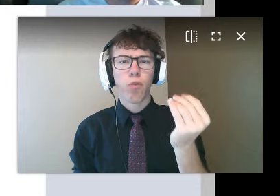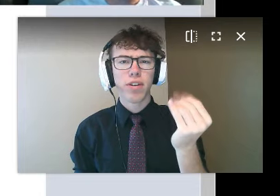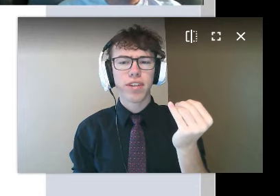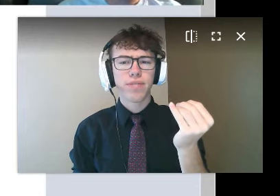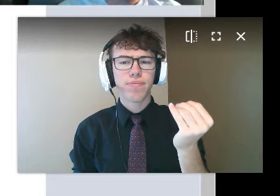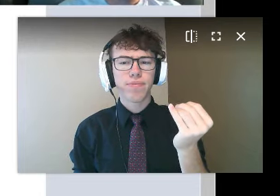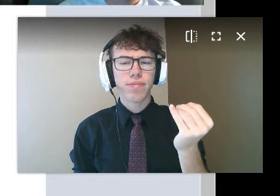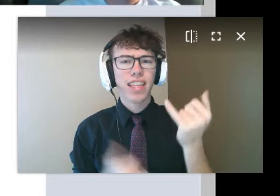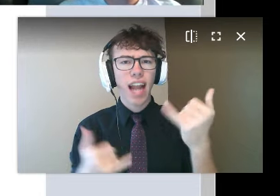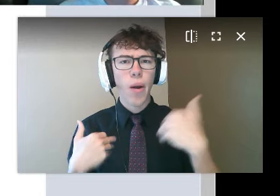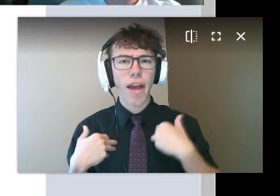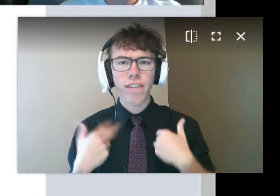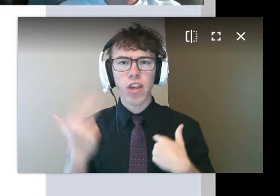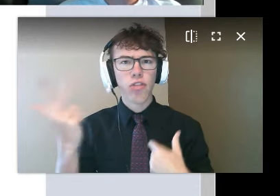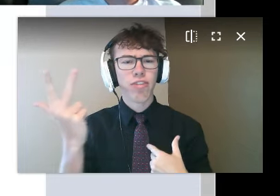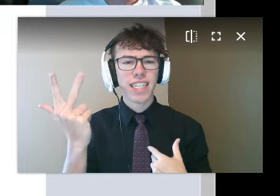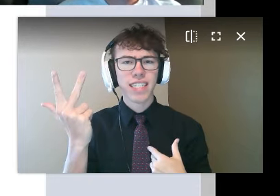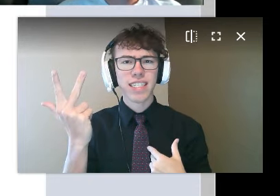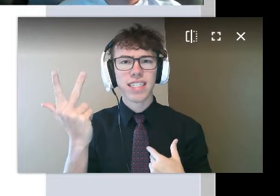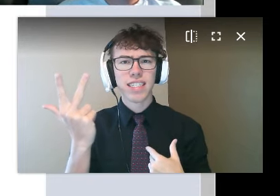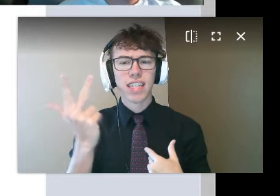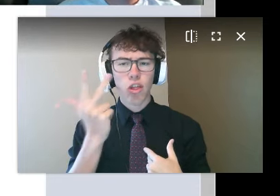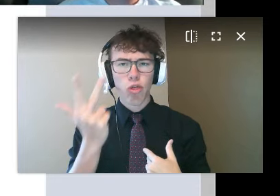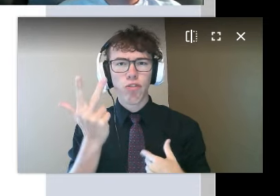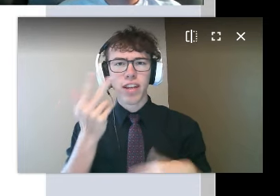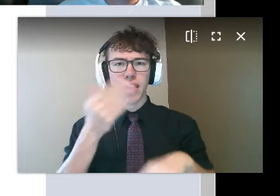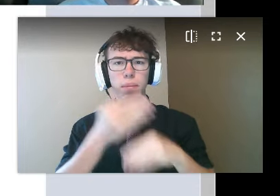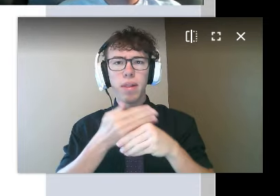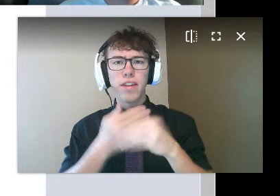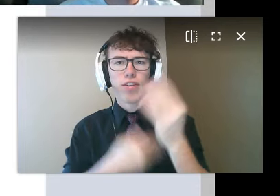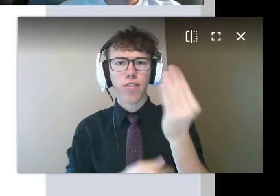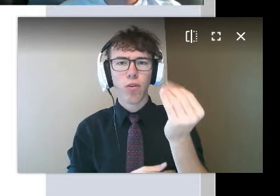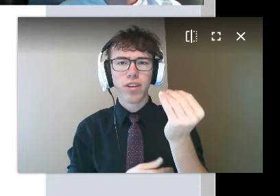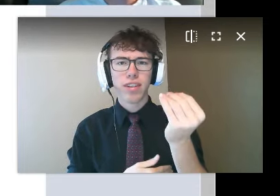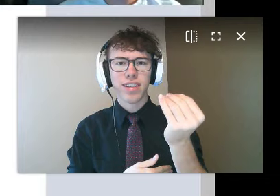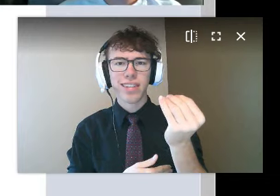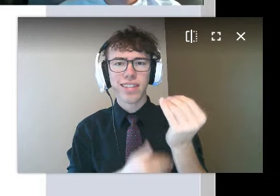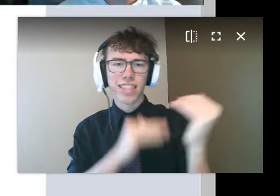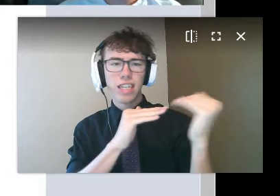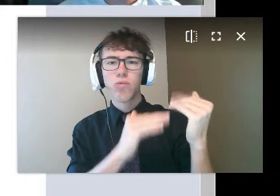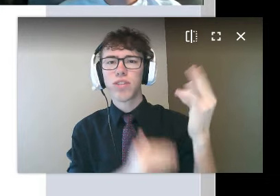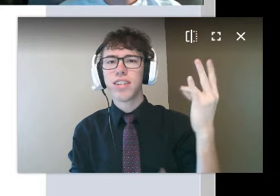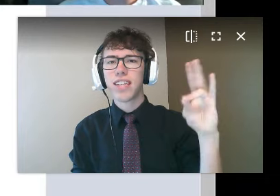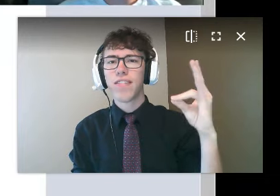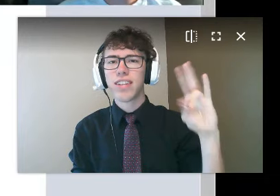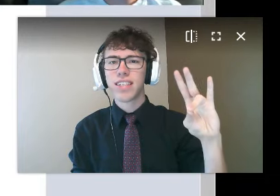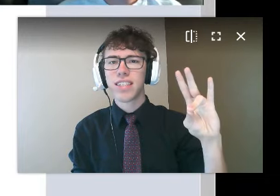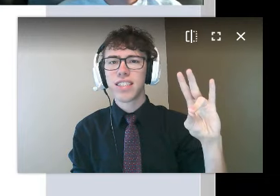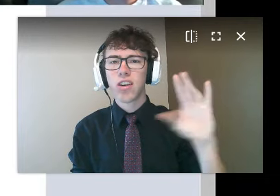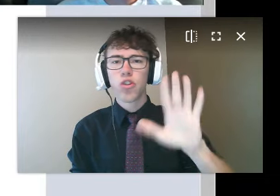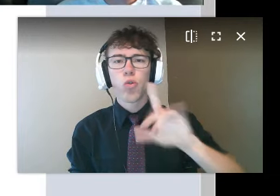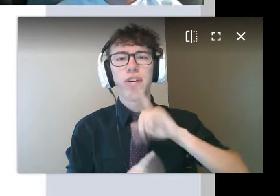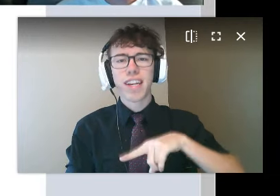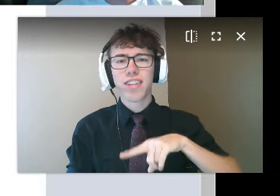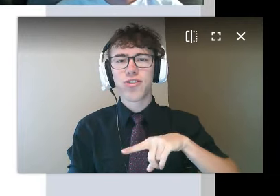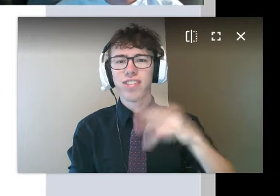be 3 plus 14, which is 17. And that's it for that